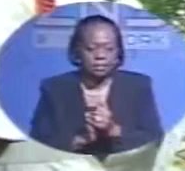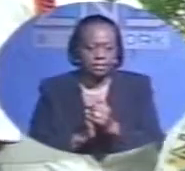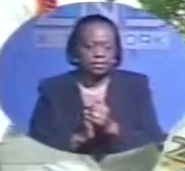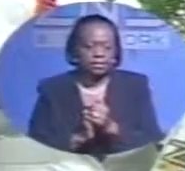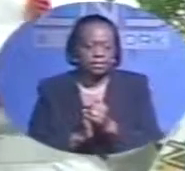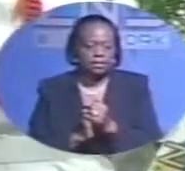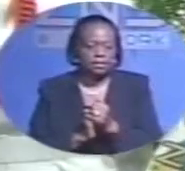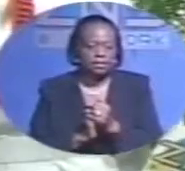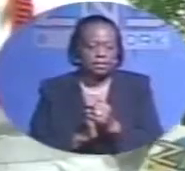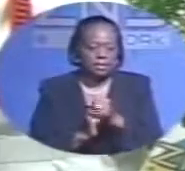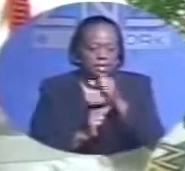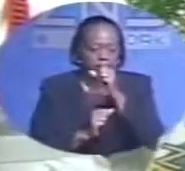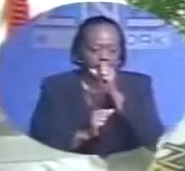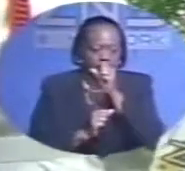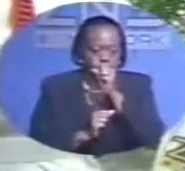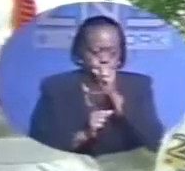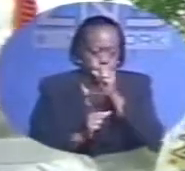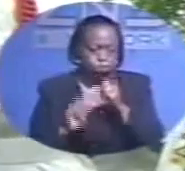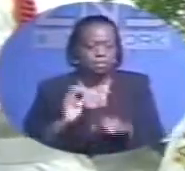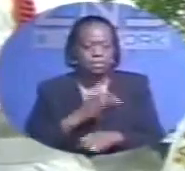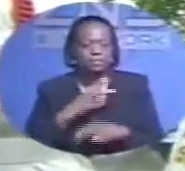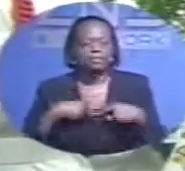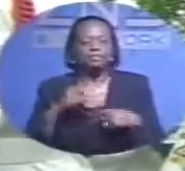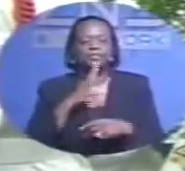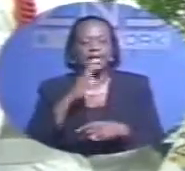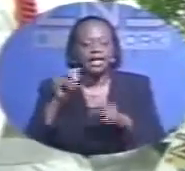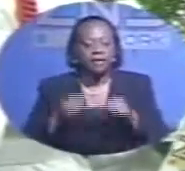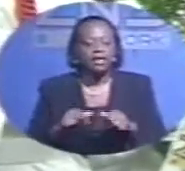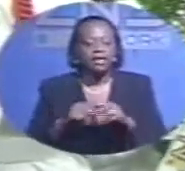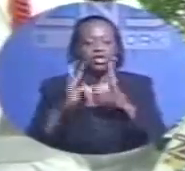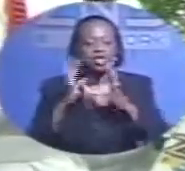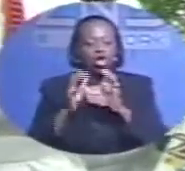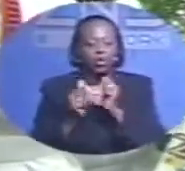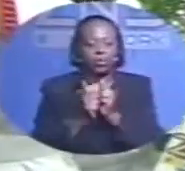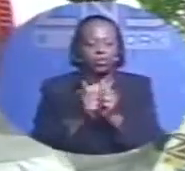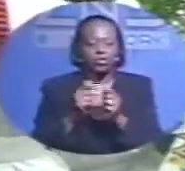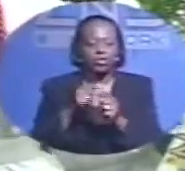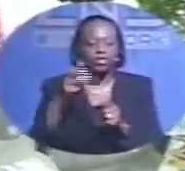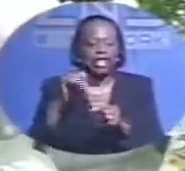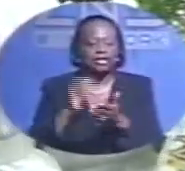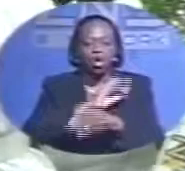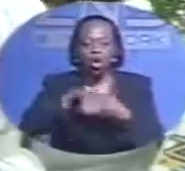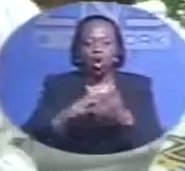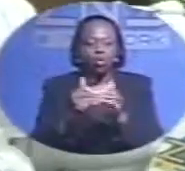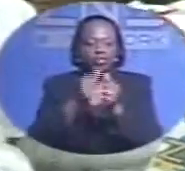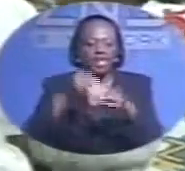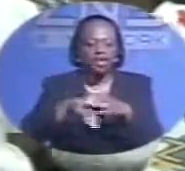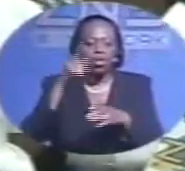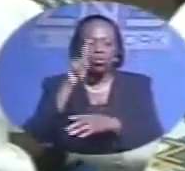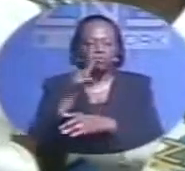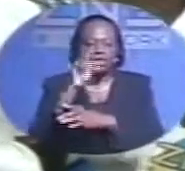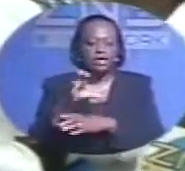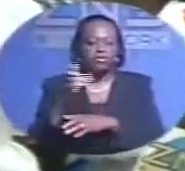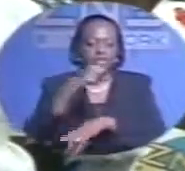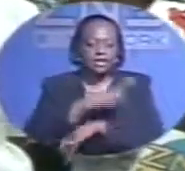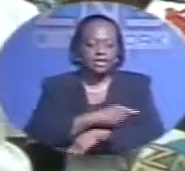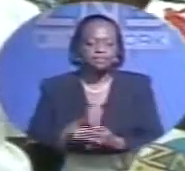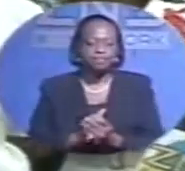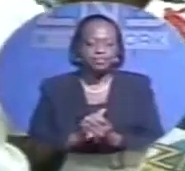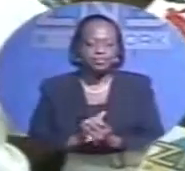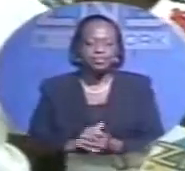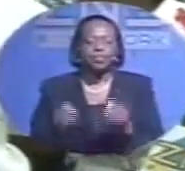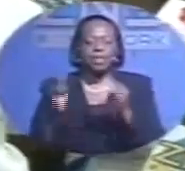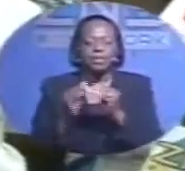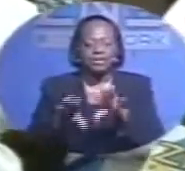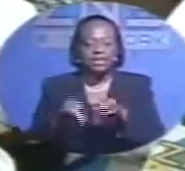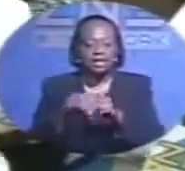So we'll be able to speak to that issue all within 100 days. Meetings are taking